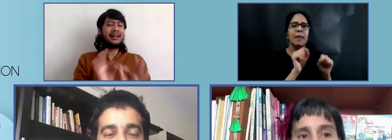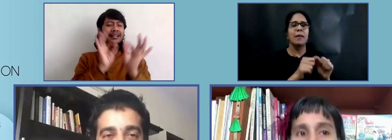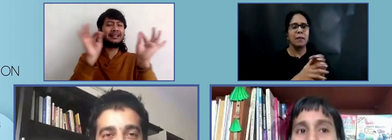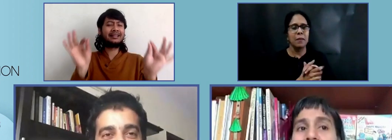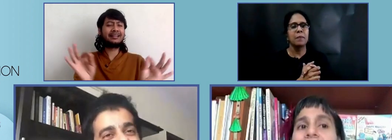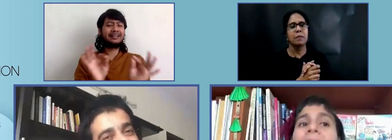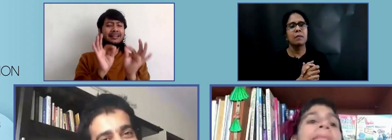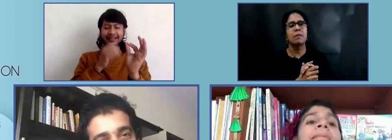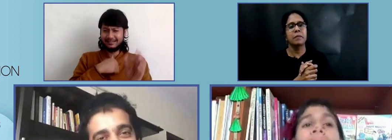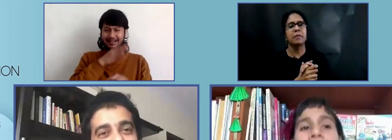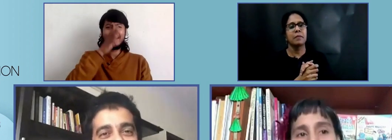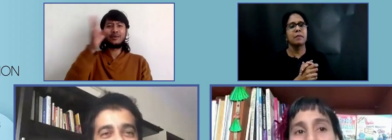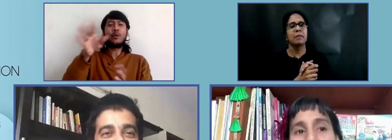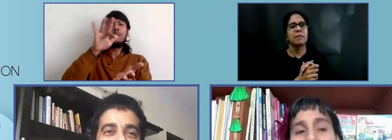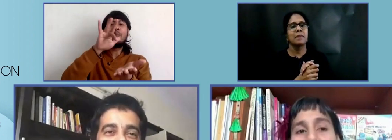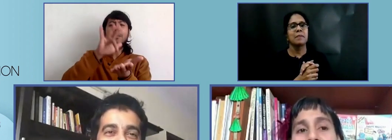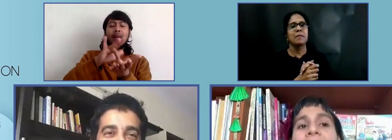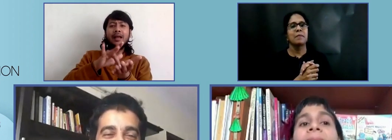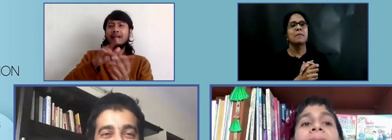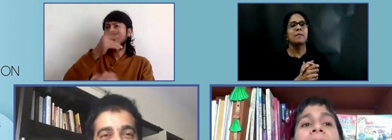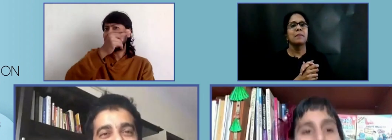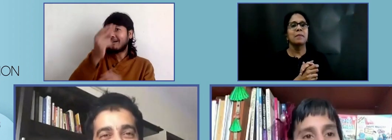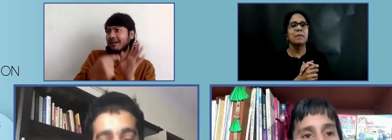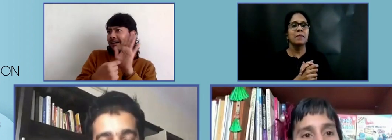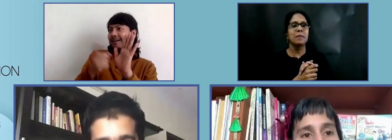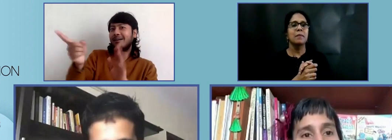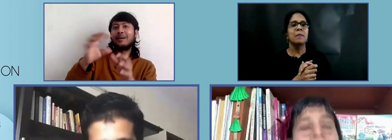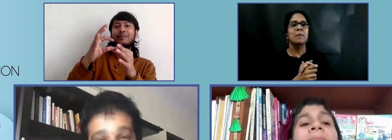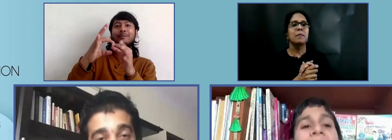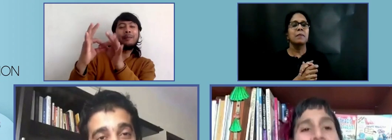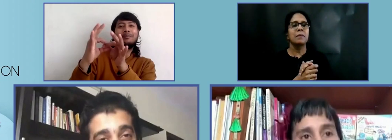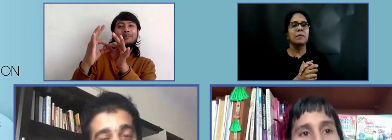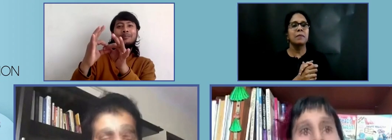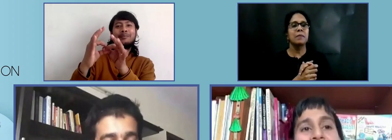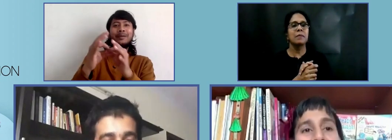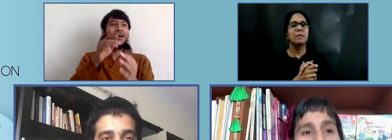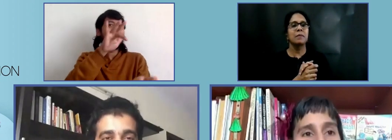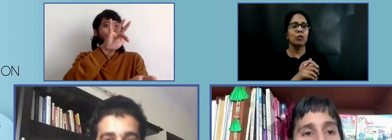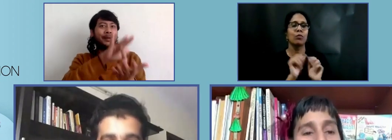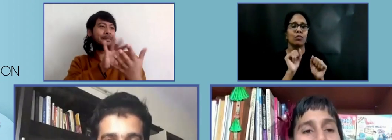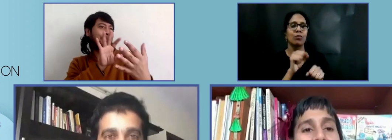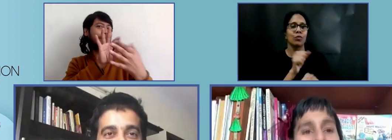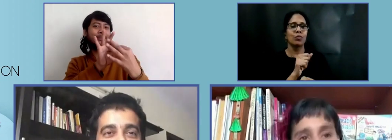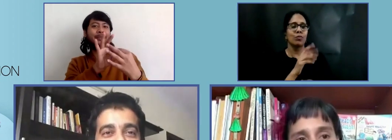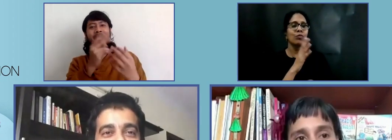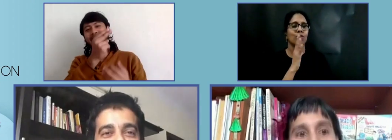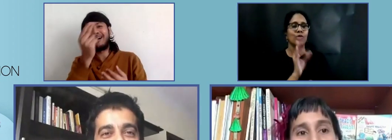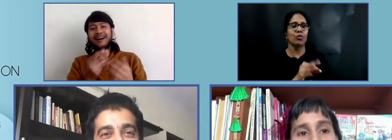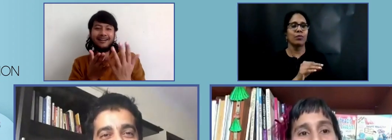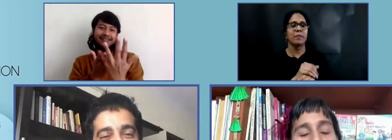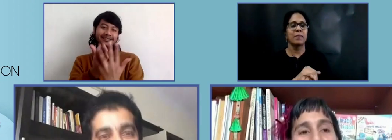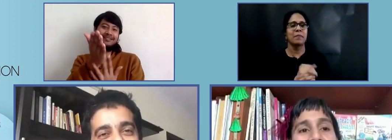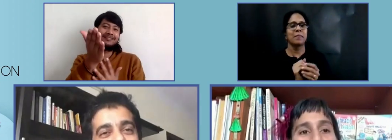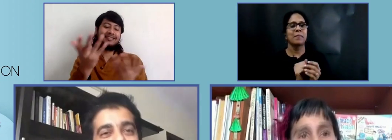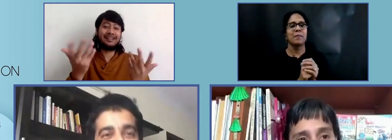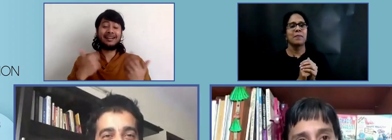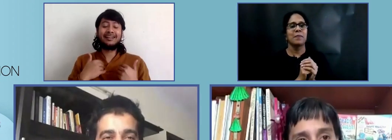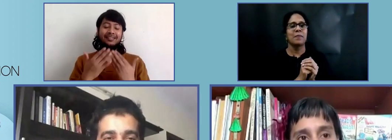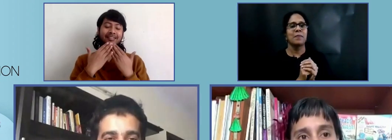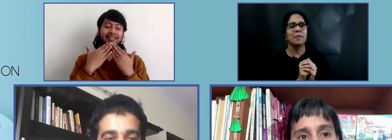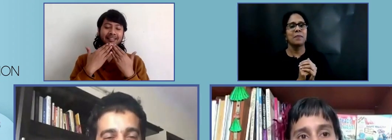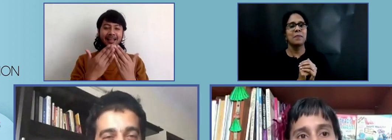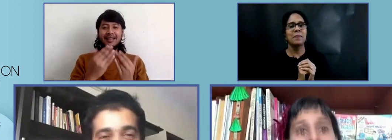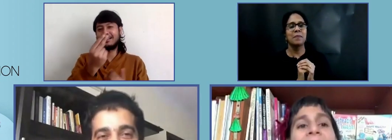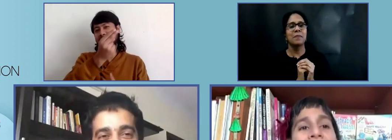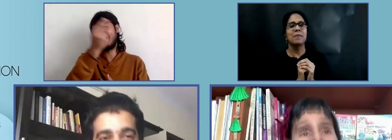able to connect. That's the beauty of art. And I'm so thankful that through this medium, I'm able to